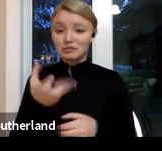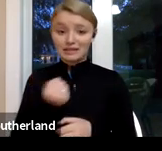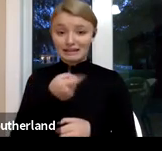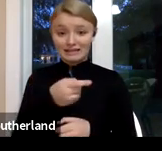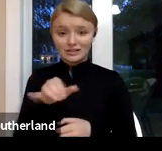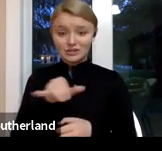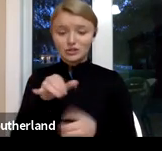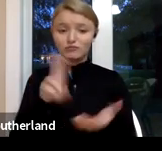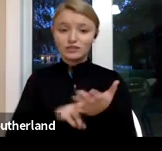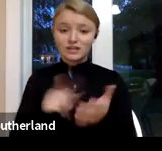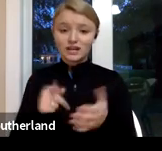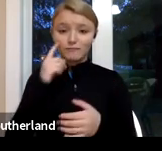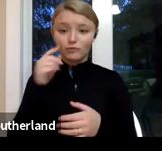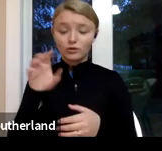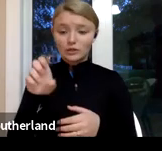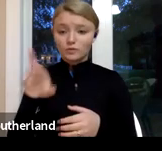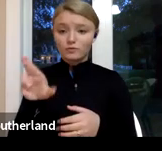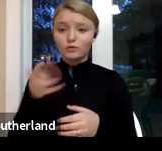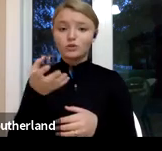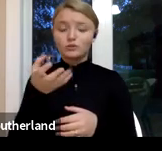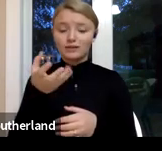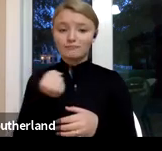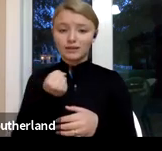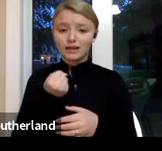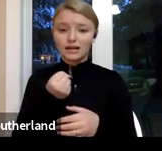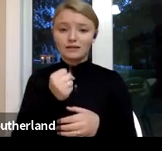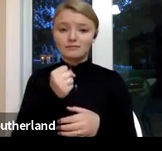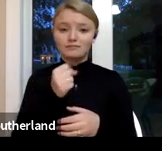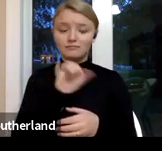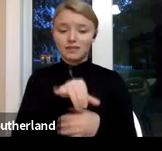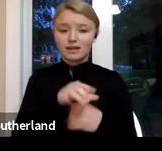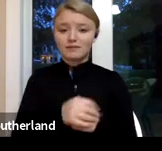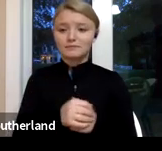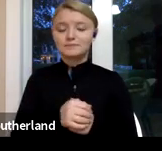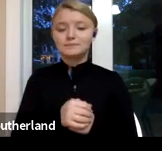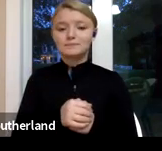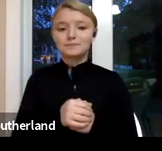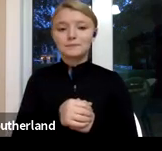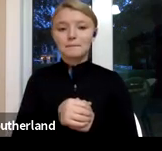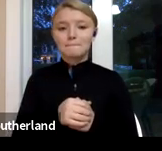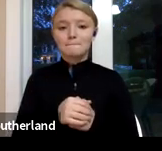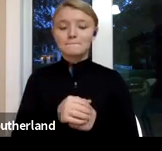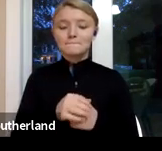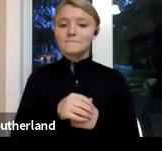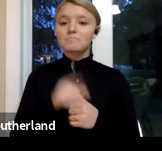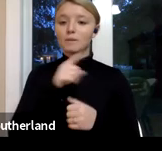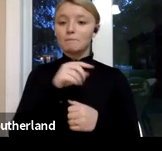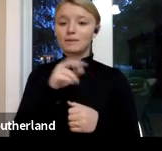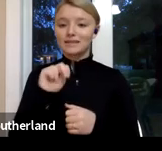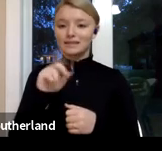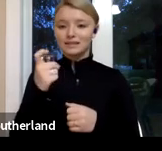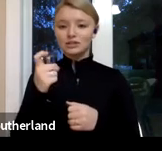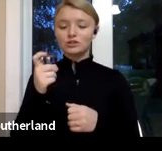up for ER and you can get this. Yep. So, but the Ningxia Essential